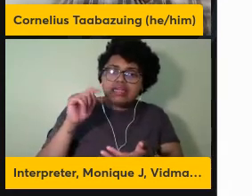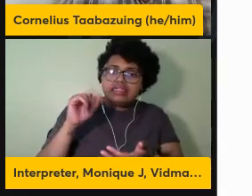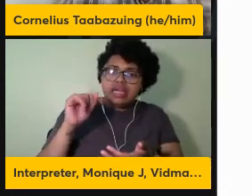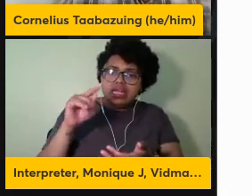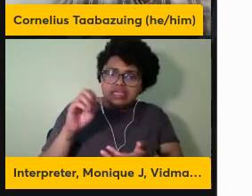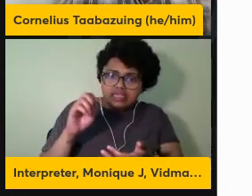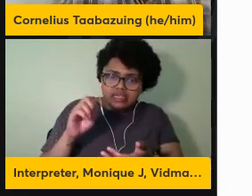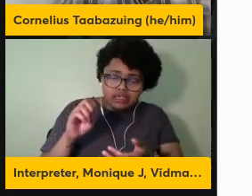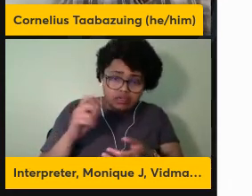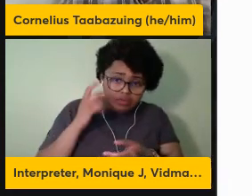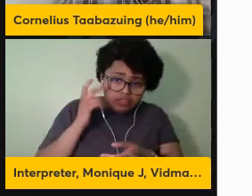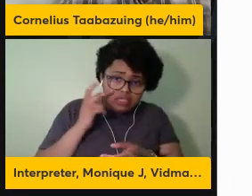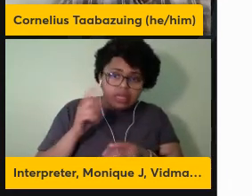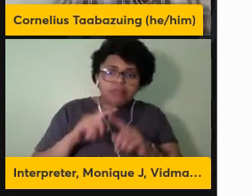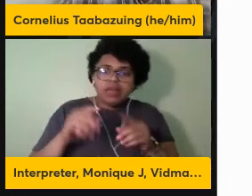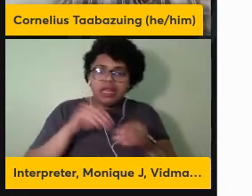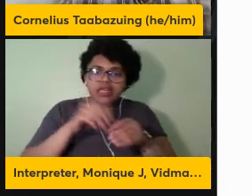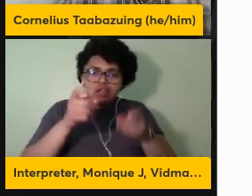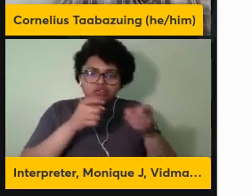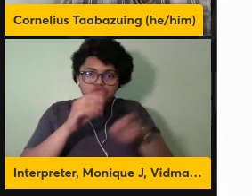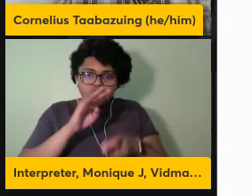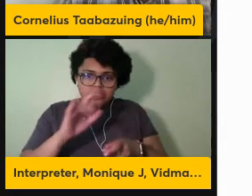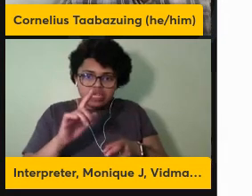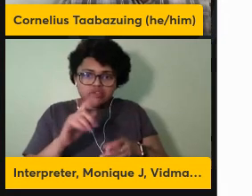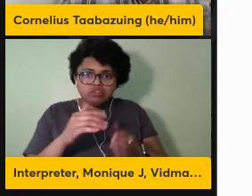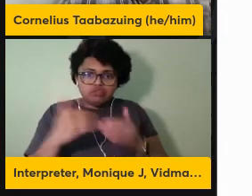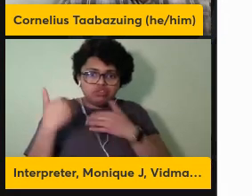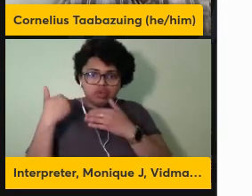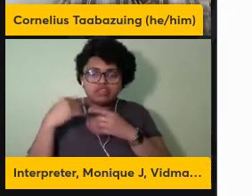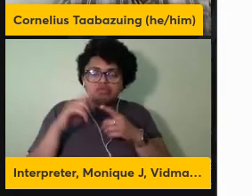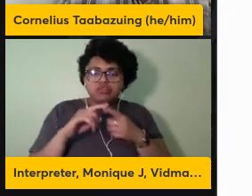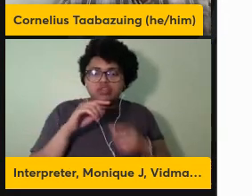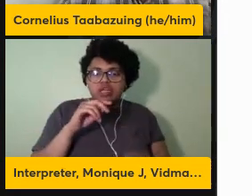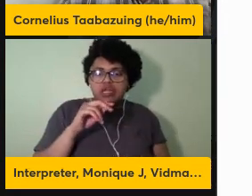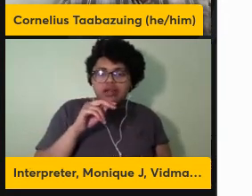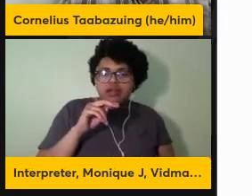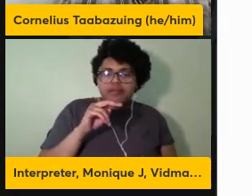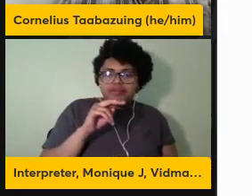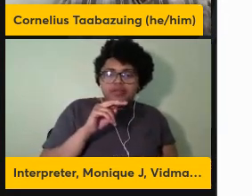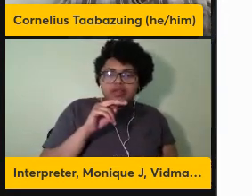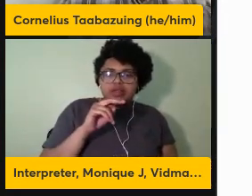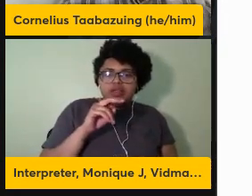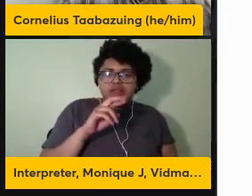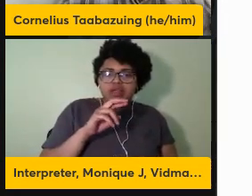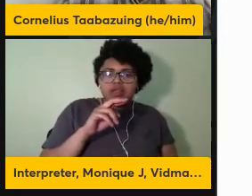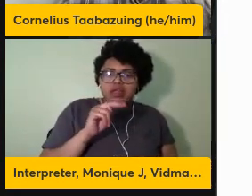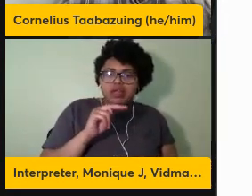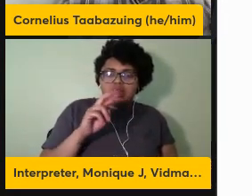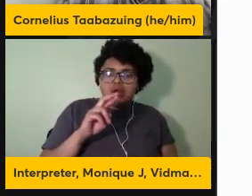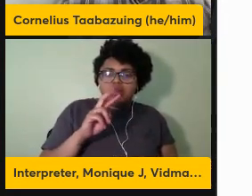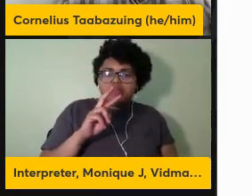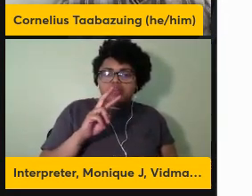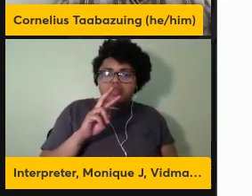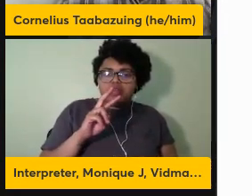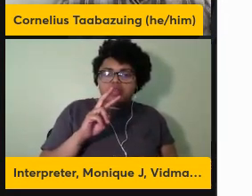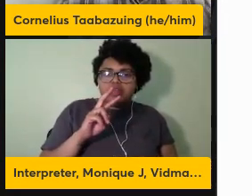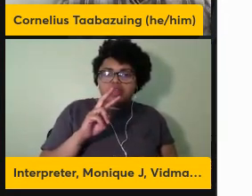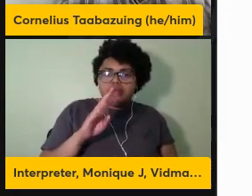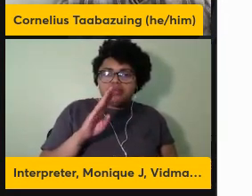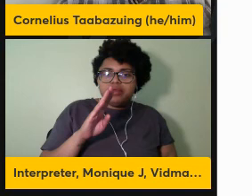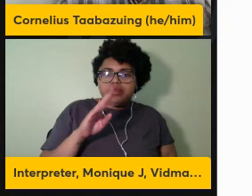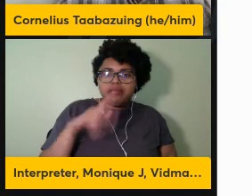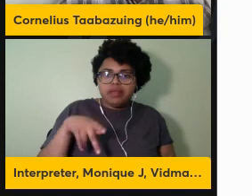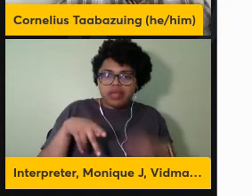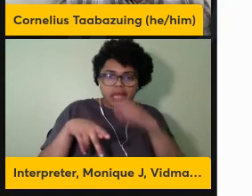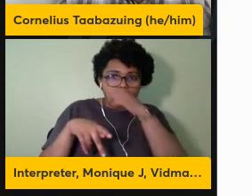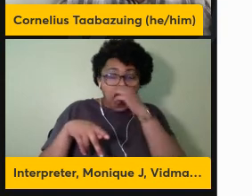responsive to VBP, and in the NLRP1 knockout cells, they're still responsive to VBP. And so in humans,